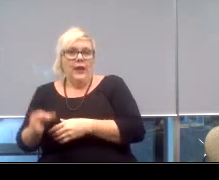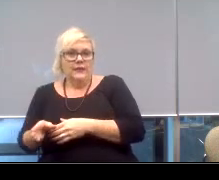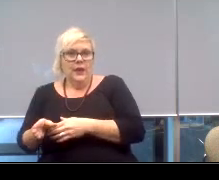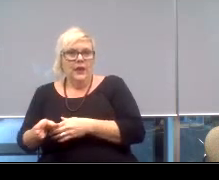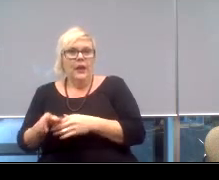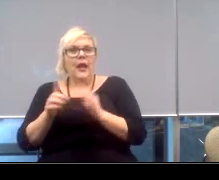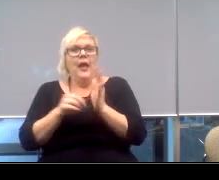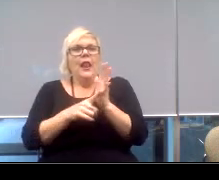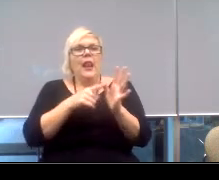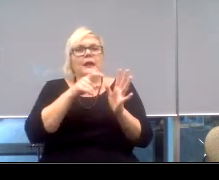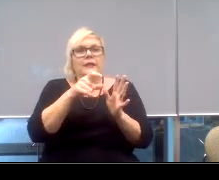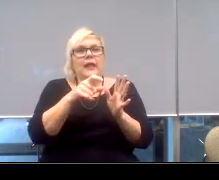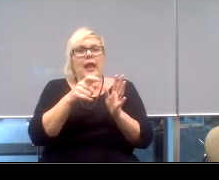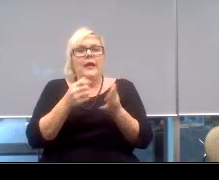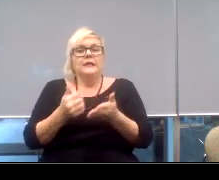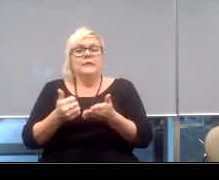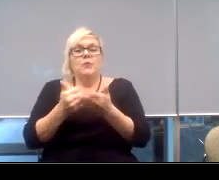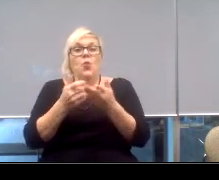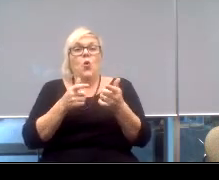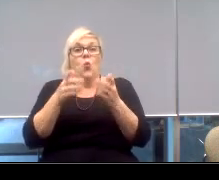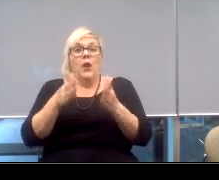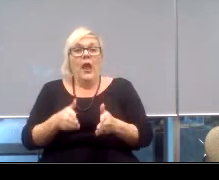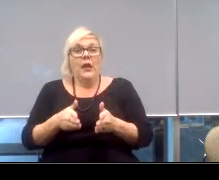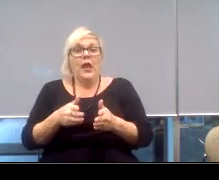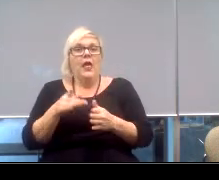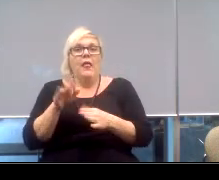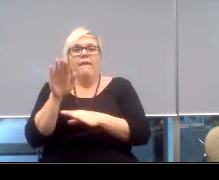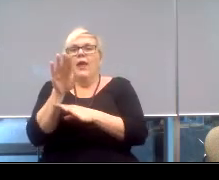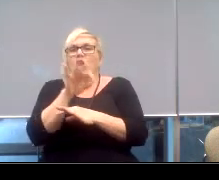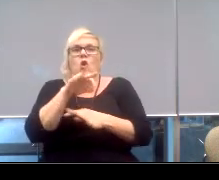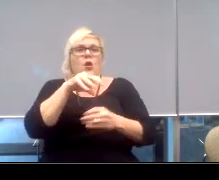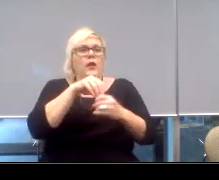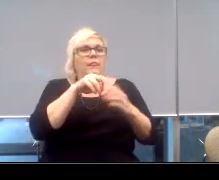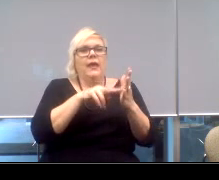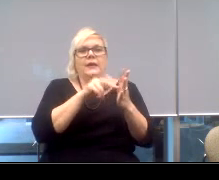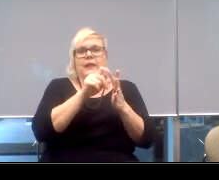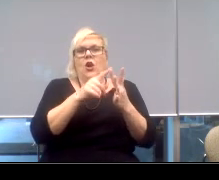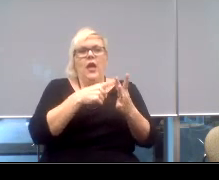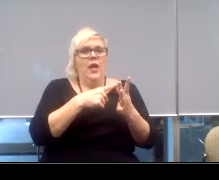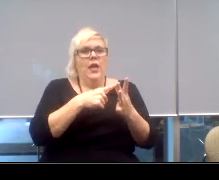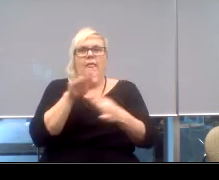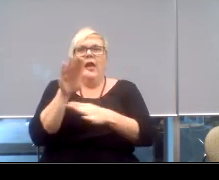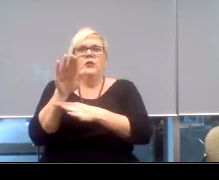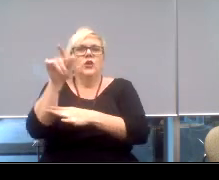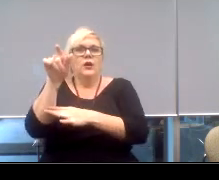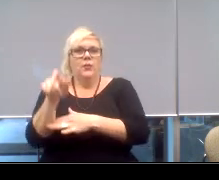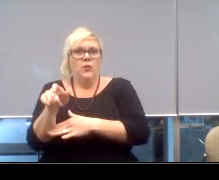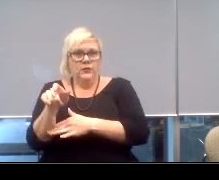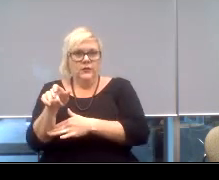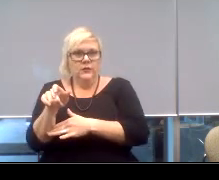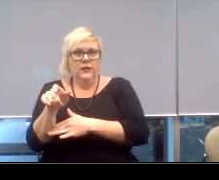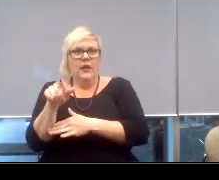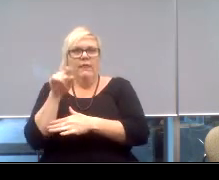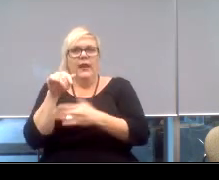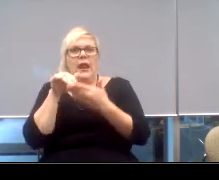LACs and support coordinators are external to the agency and assist participants to connect with providers of their